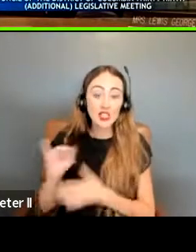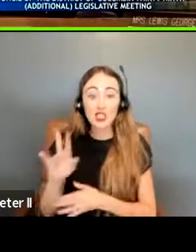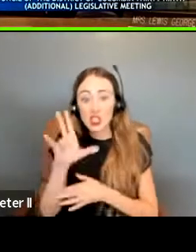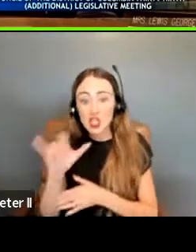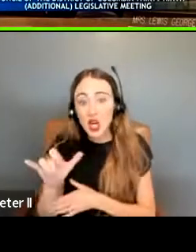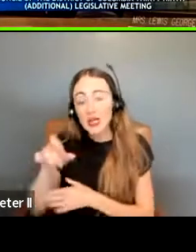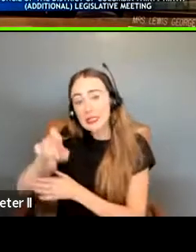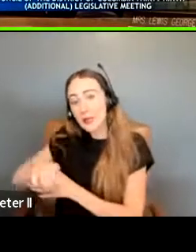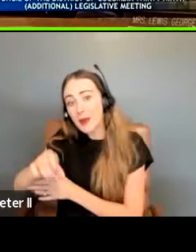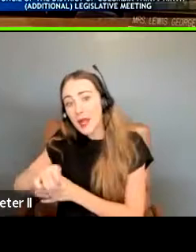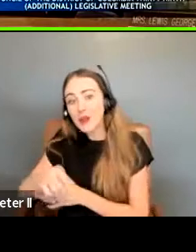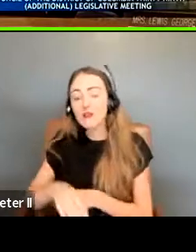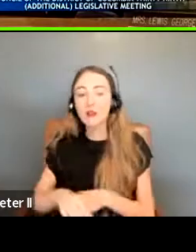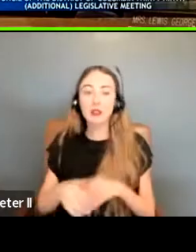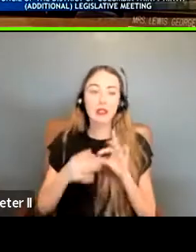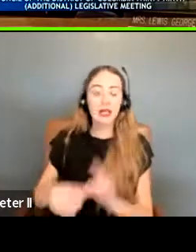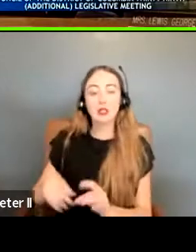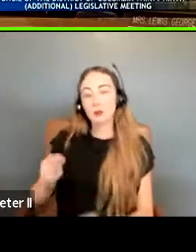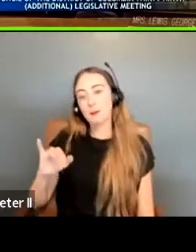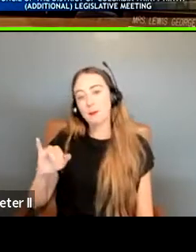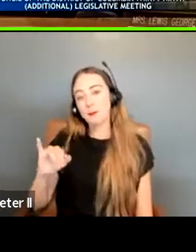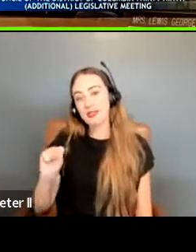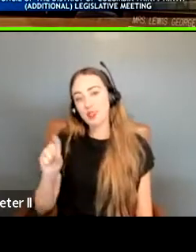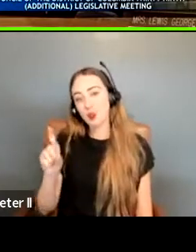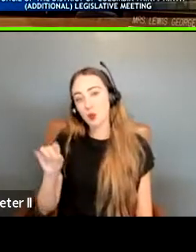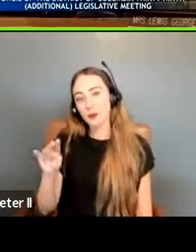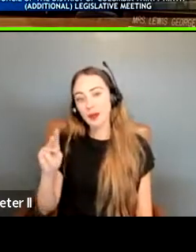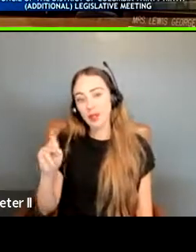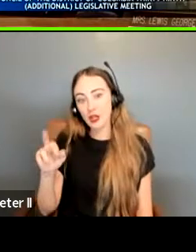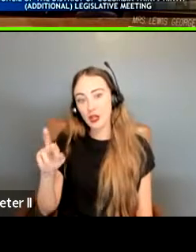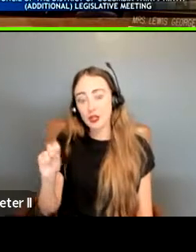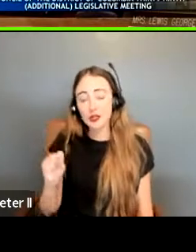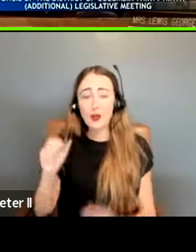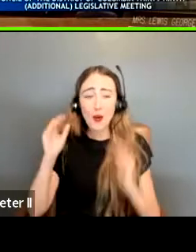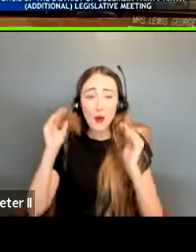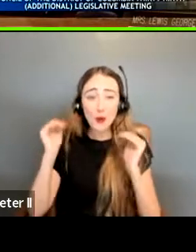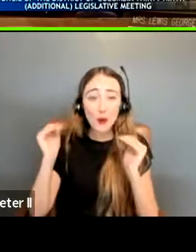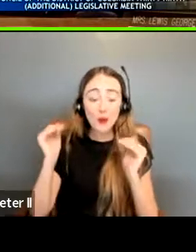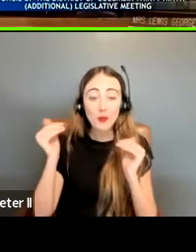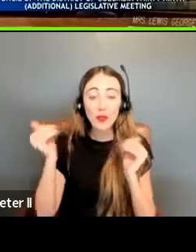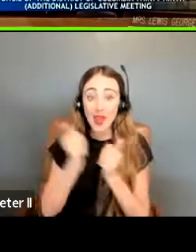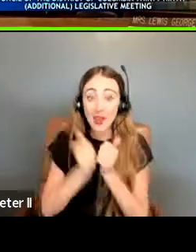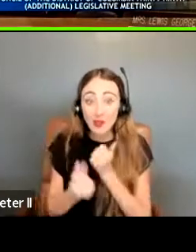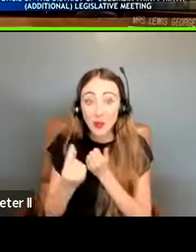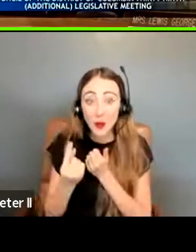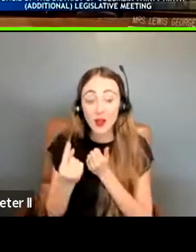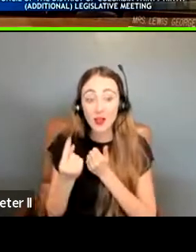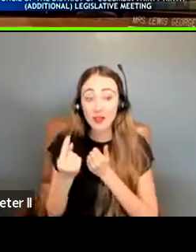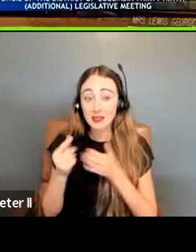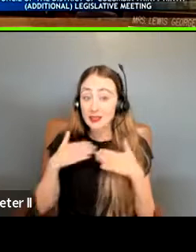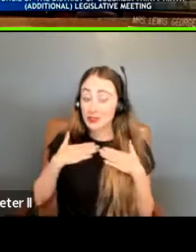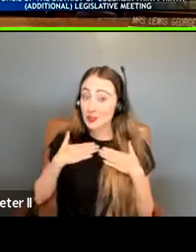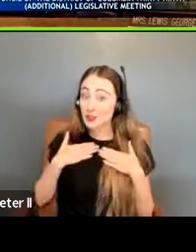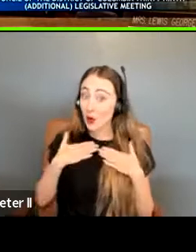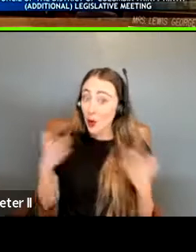demandability in terms of misdemeanors. And so I hope that everyone is